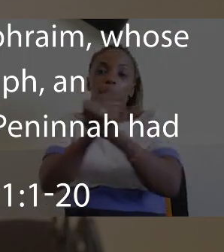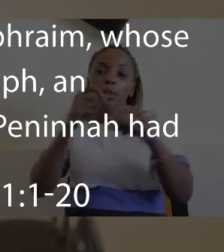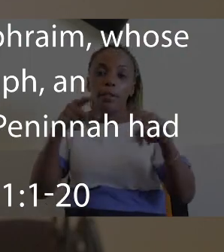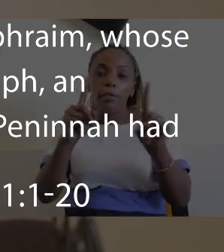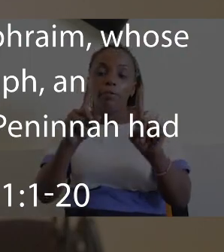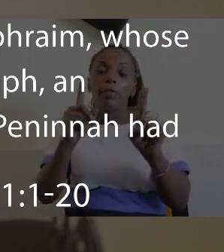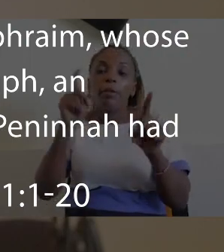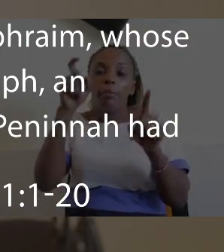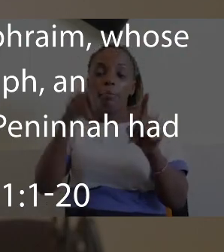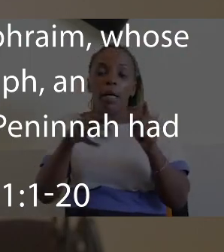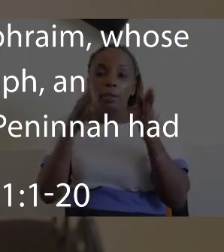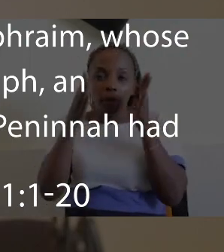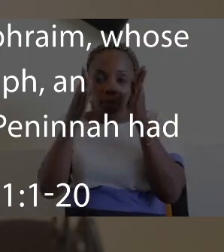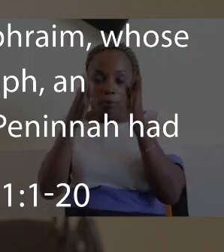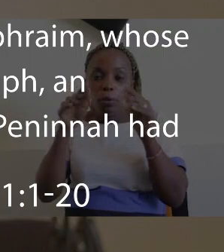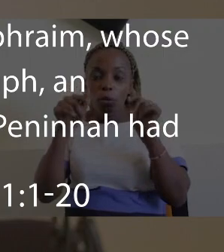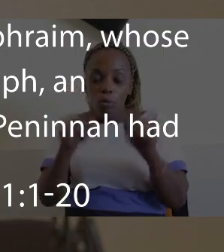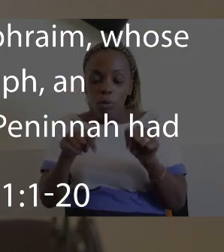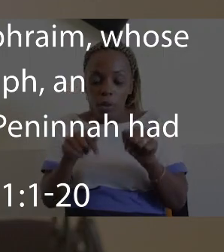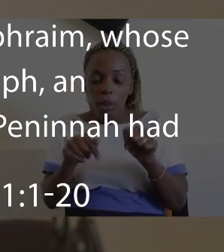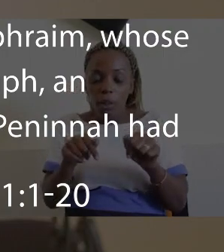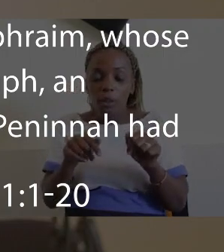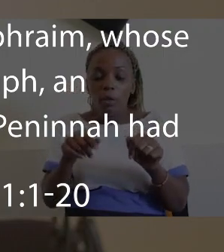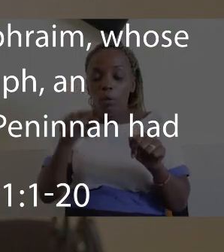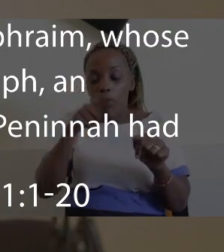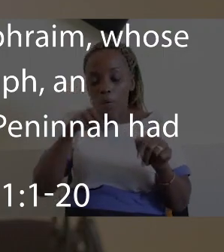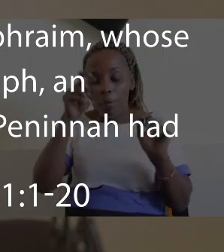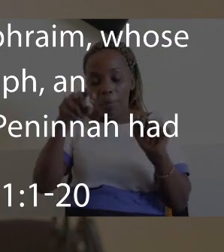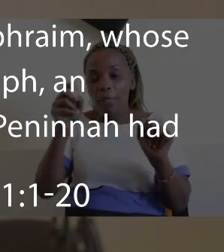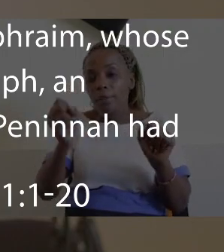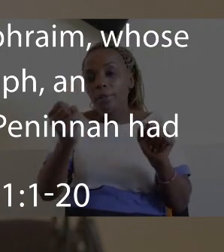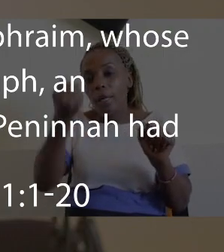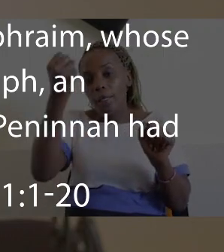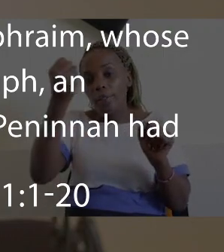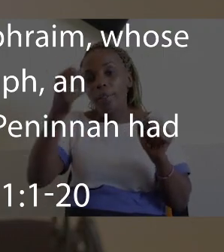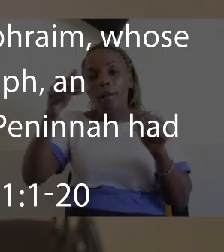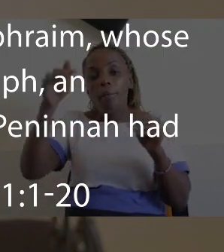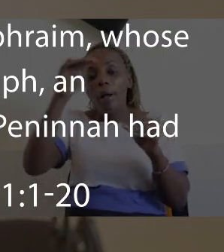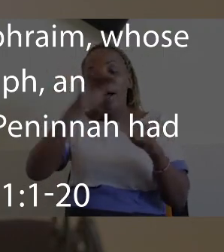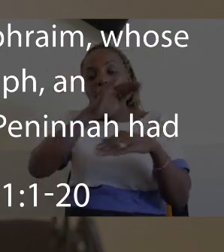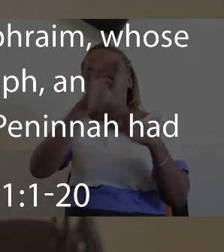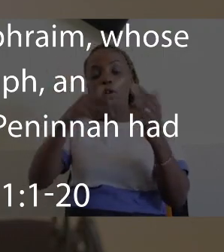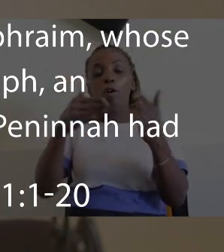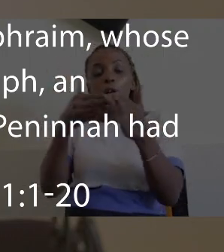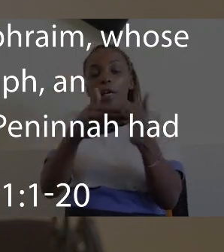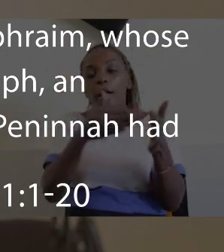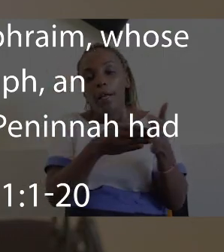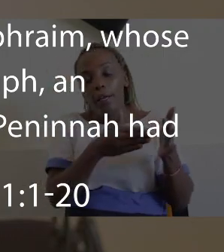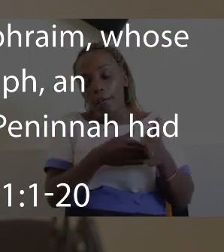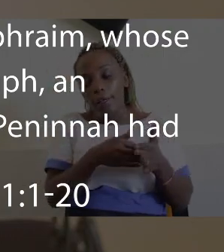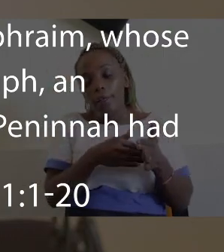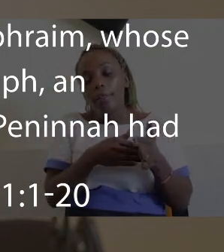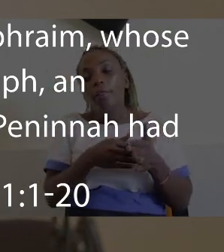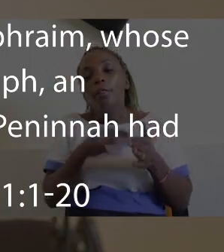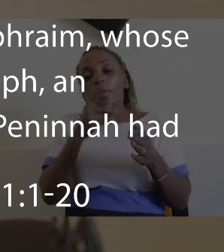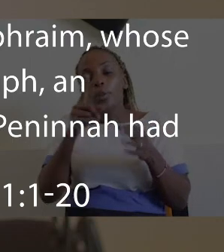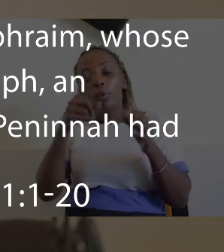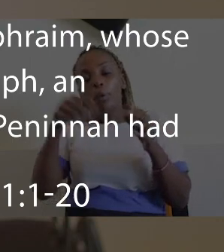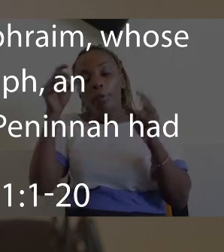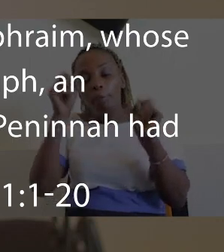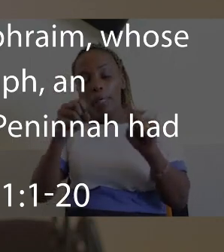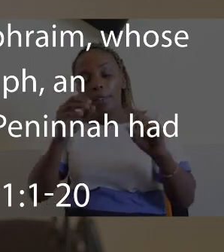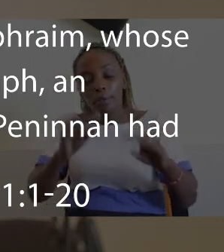and determine that today that we are rising above all these hindrances and